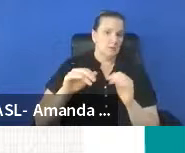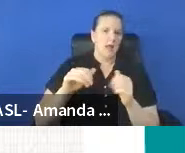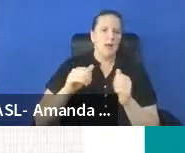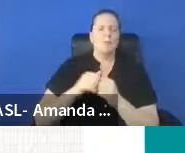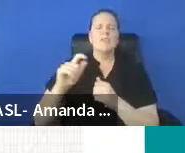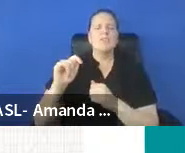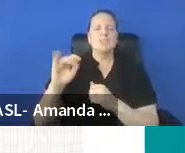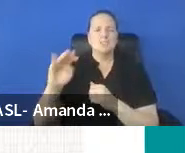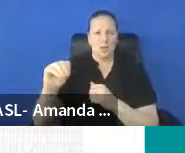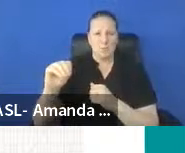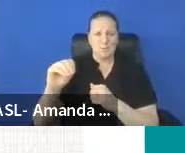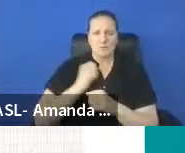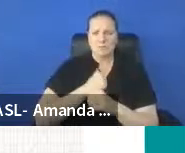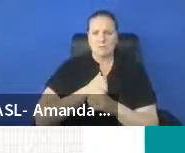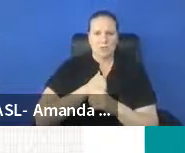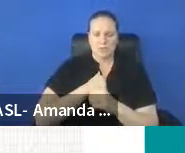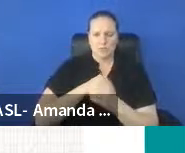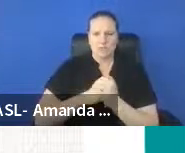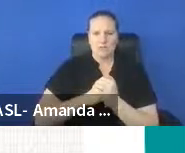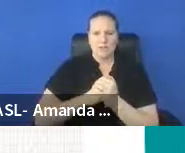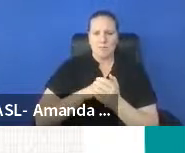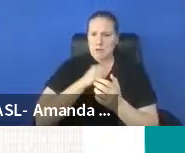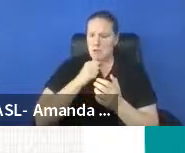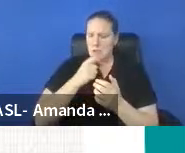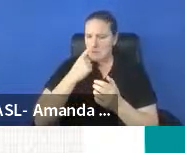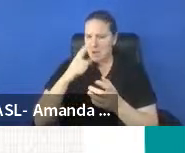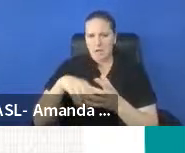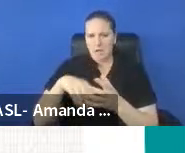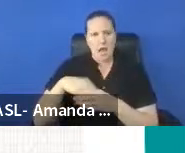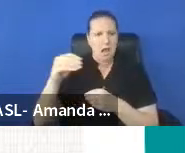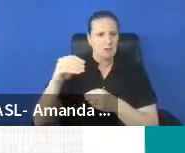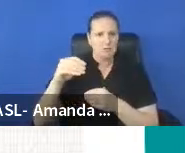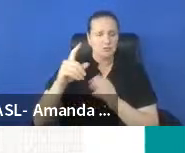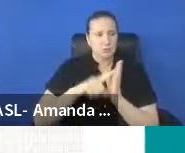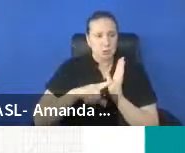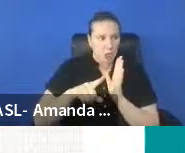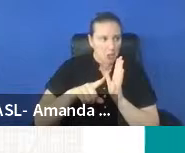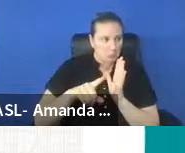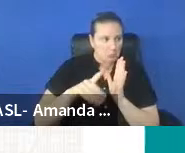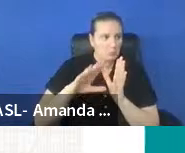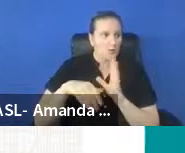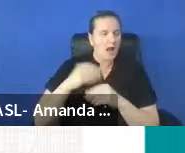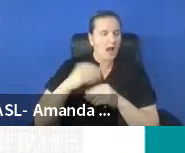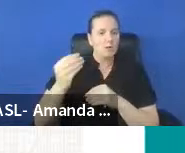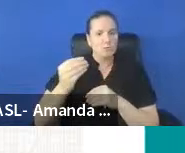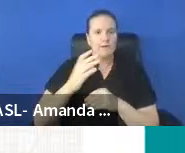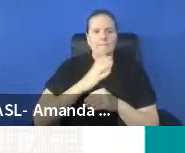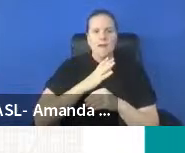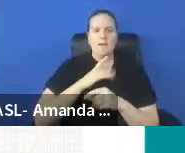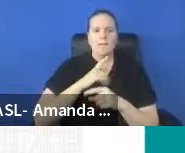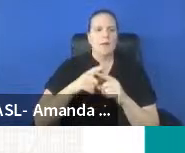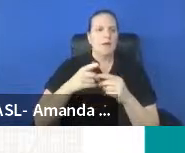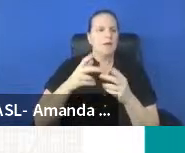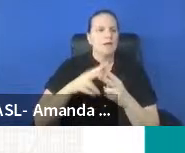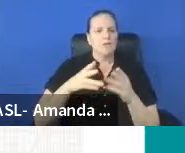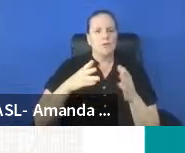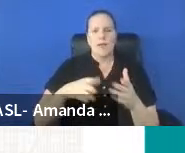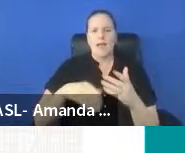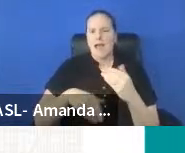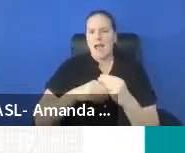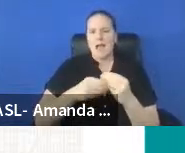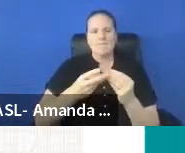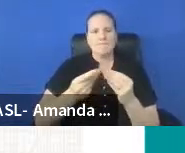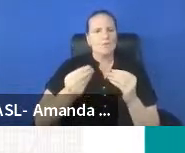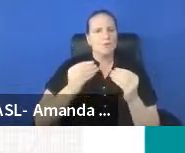Tom. I wouldn't have minded standing out there in the rain, just checking it out while we were there. But either way, maybe just add a few